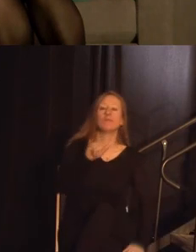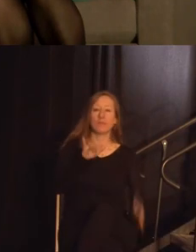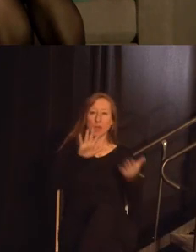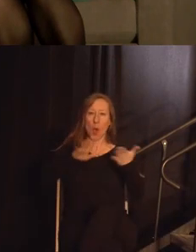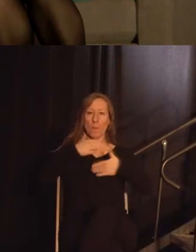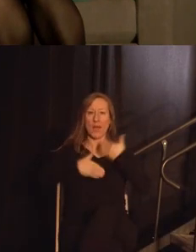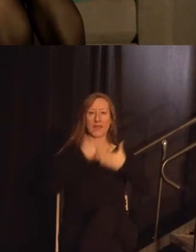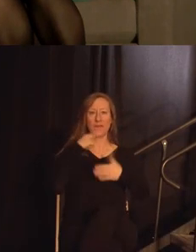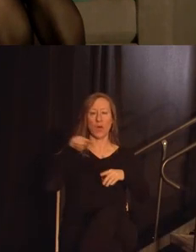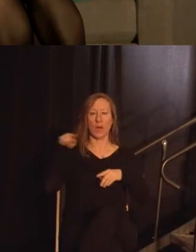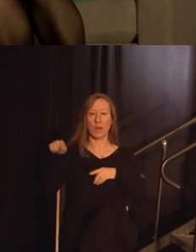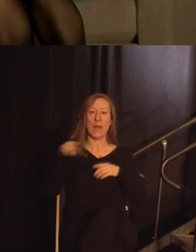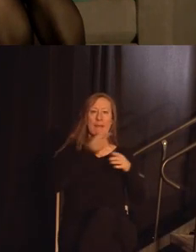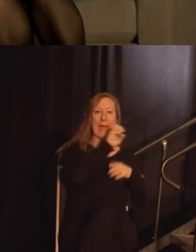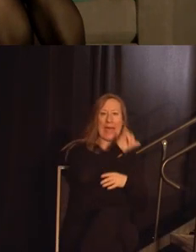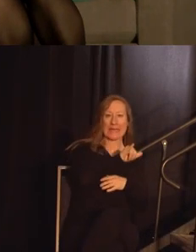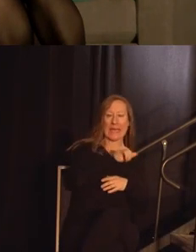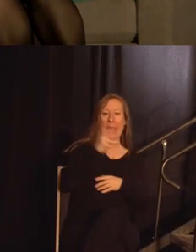Yeah, I mean,